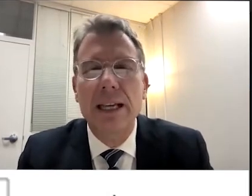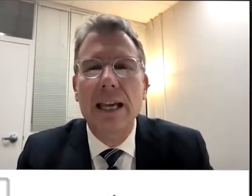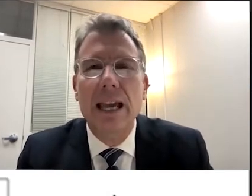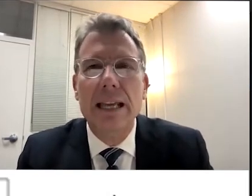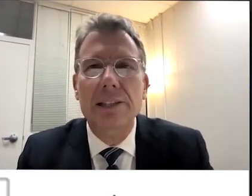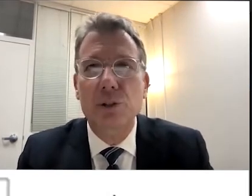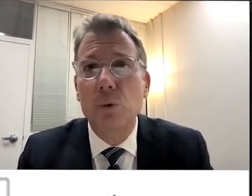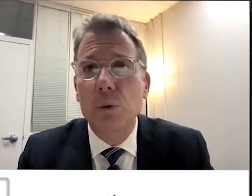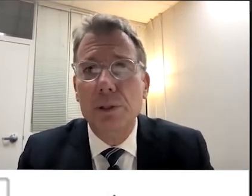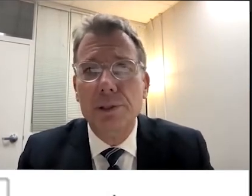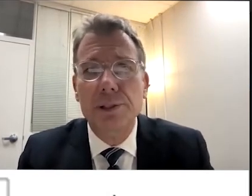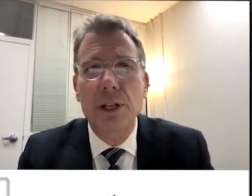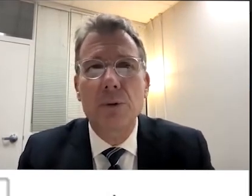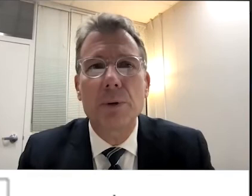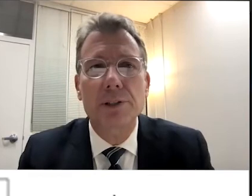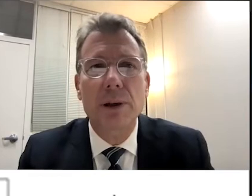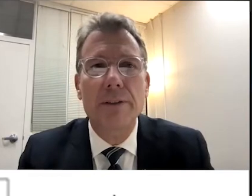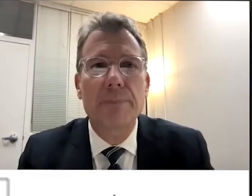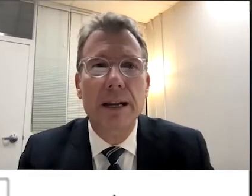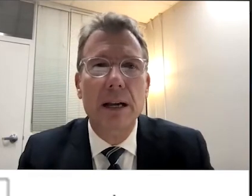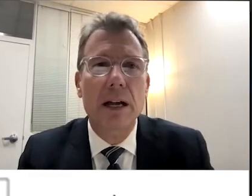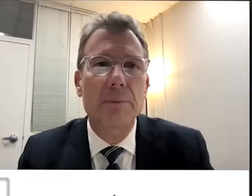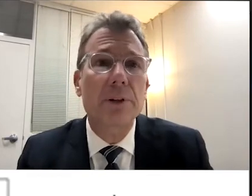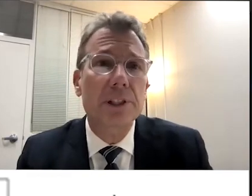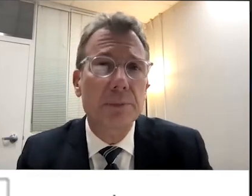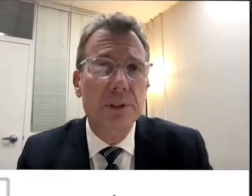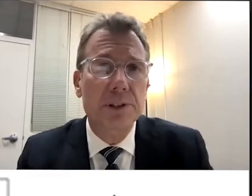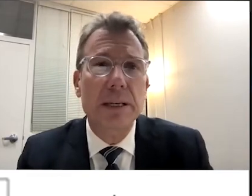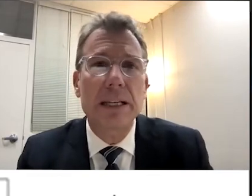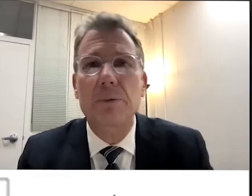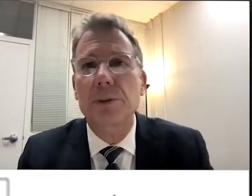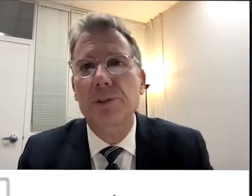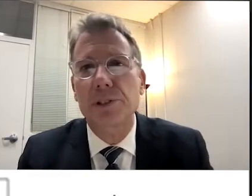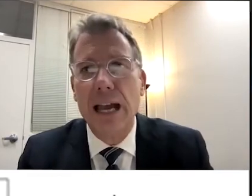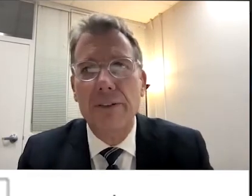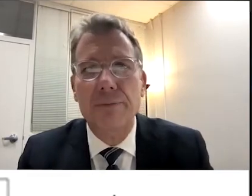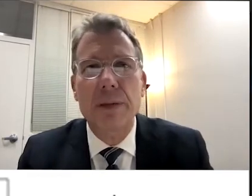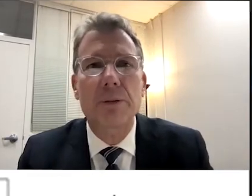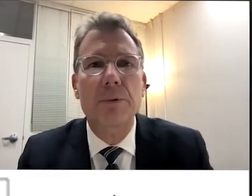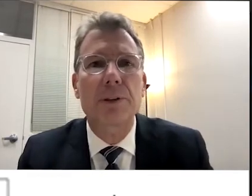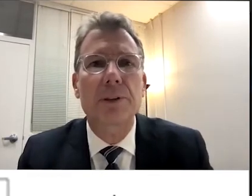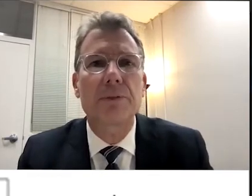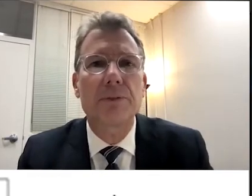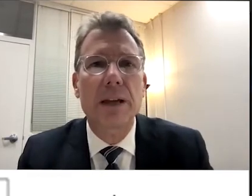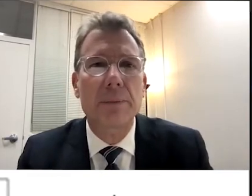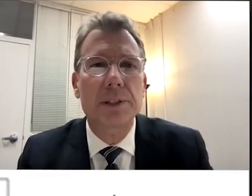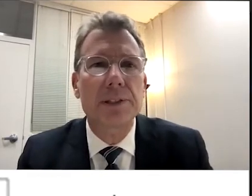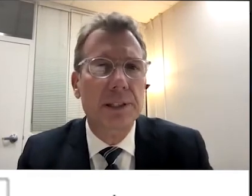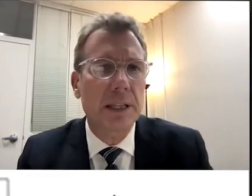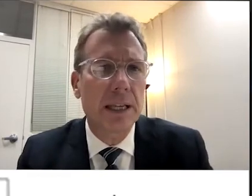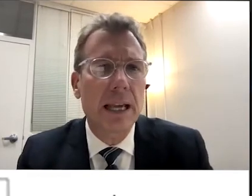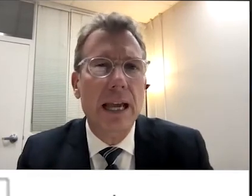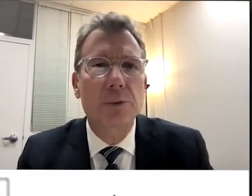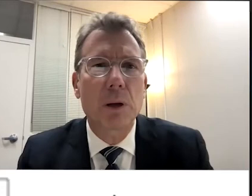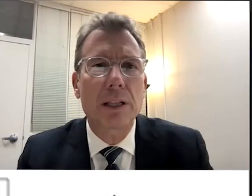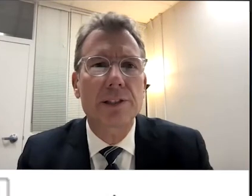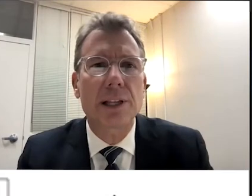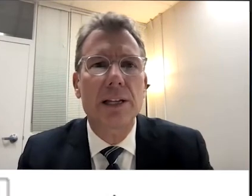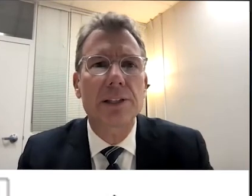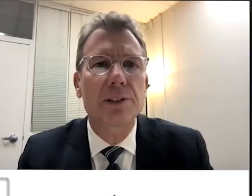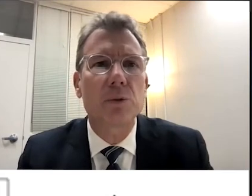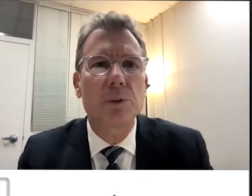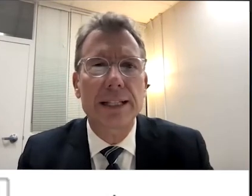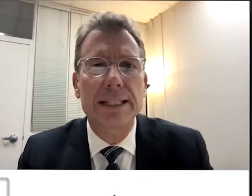Committee. And at schools, we also have principals meeting with their staff, meeting with families, as well